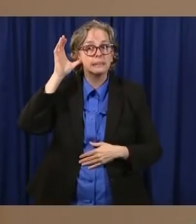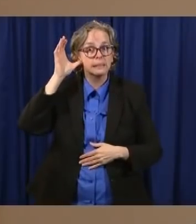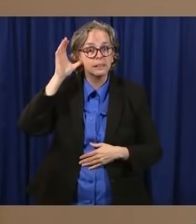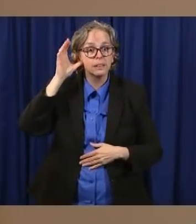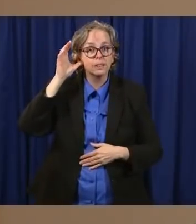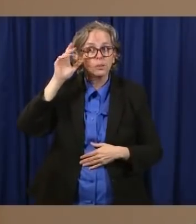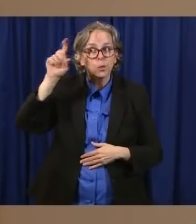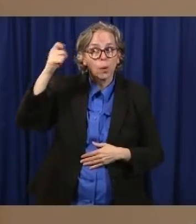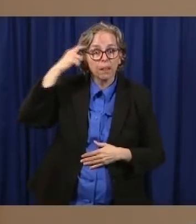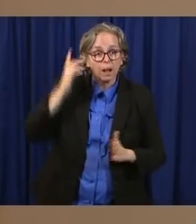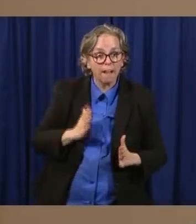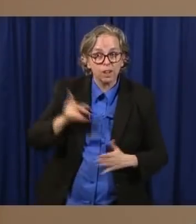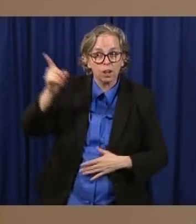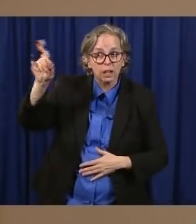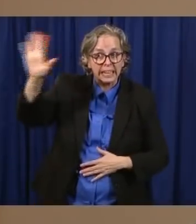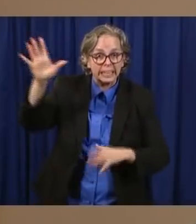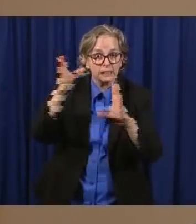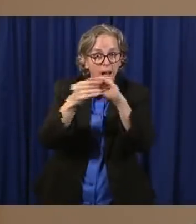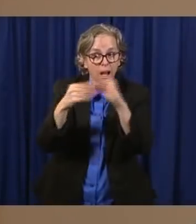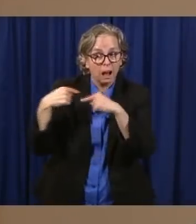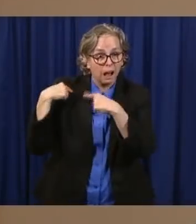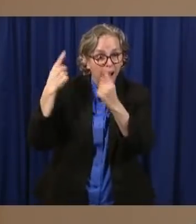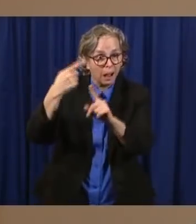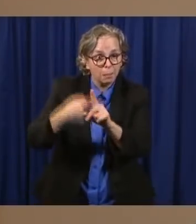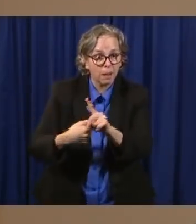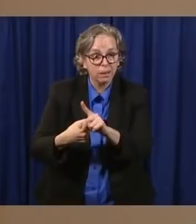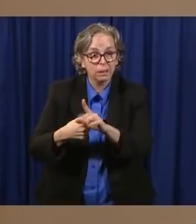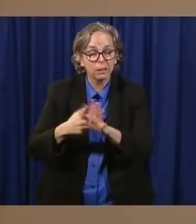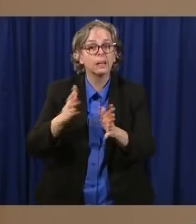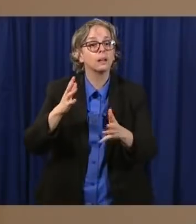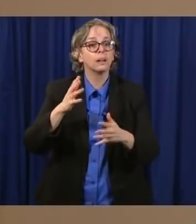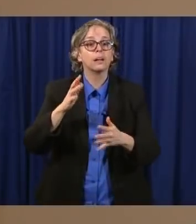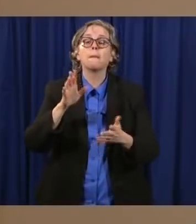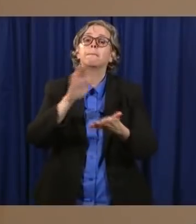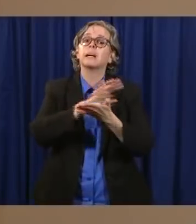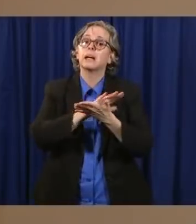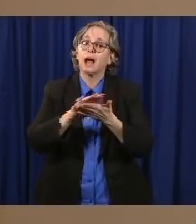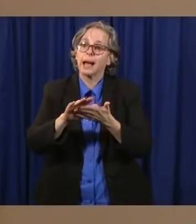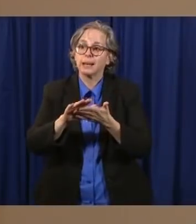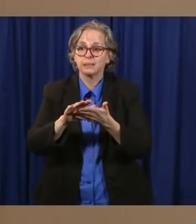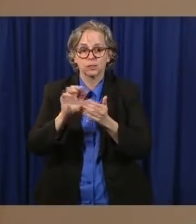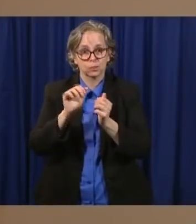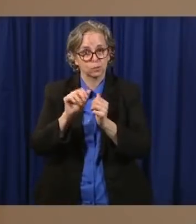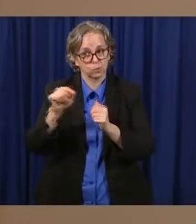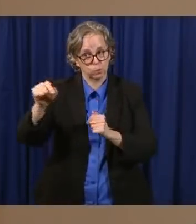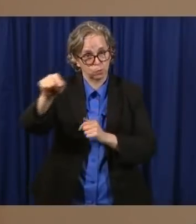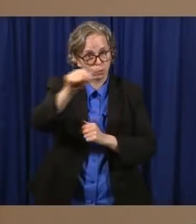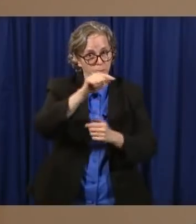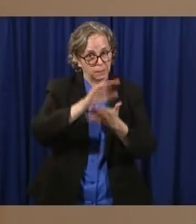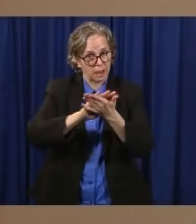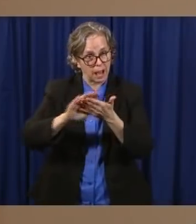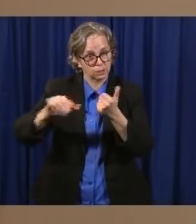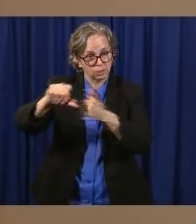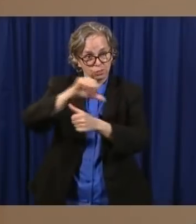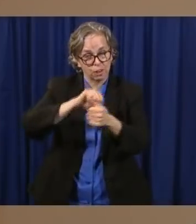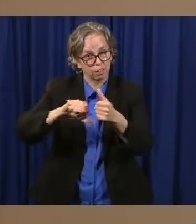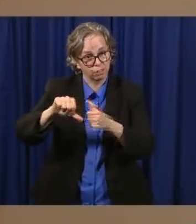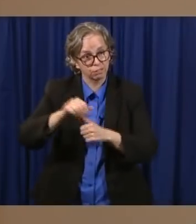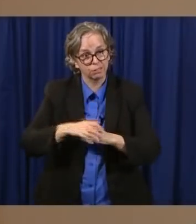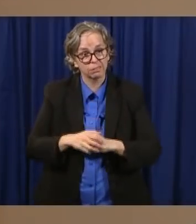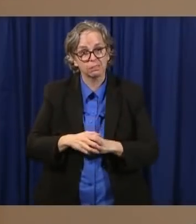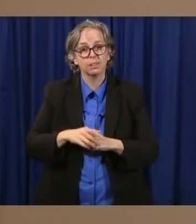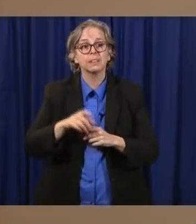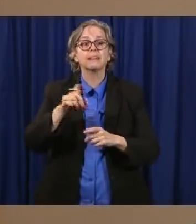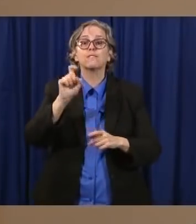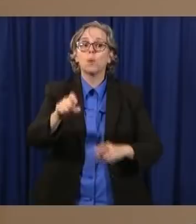is, be kind to each other. If you have to go out, then practice the social